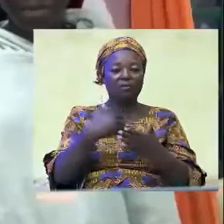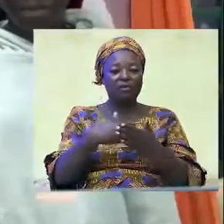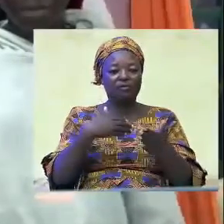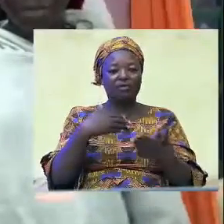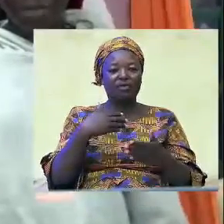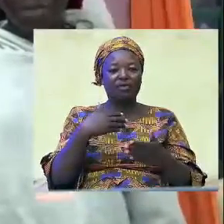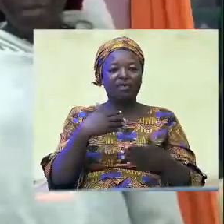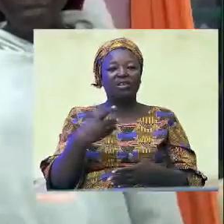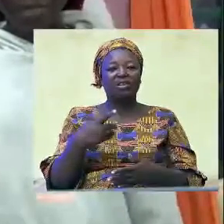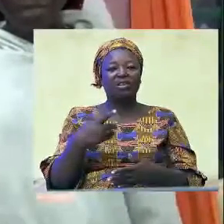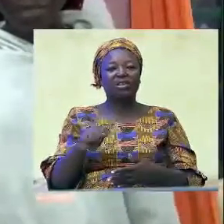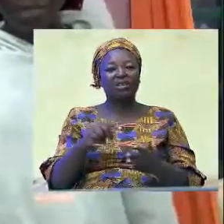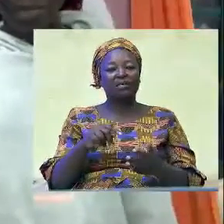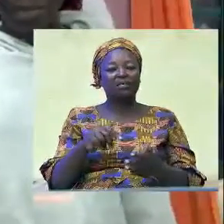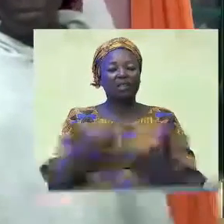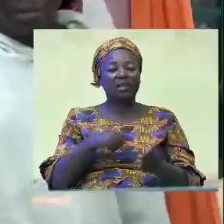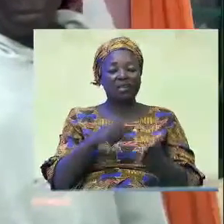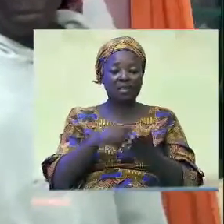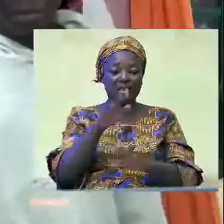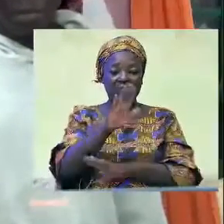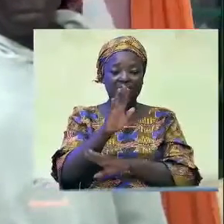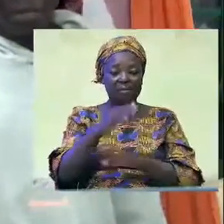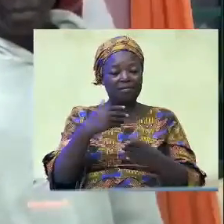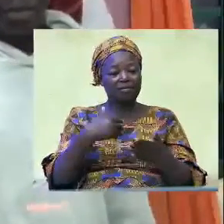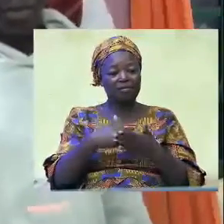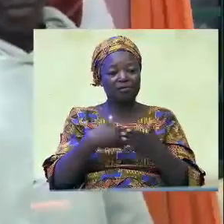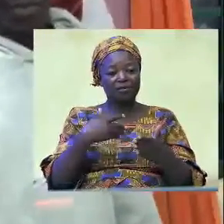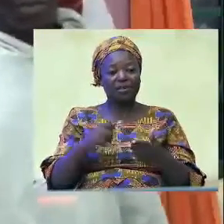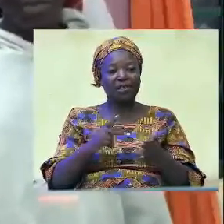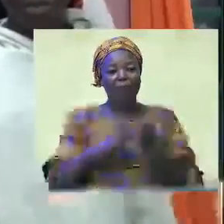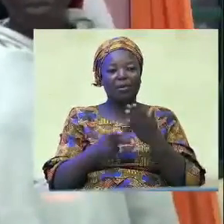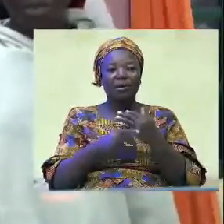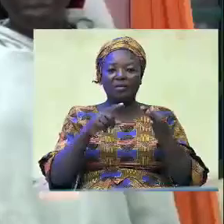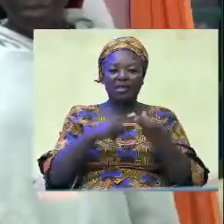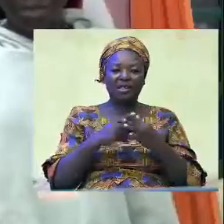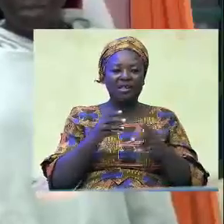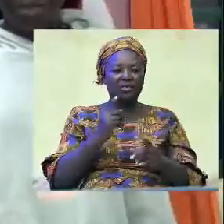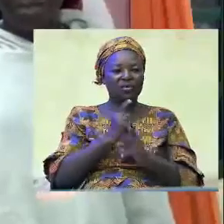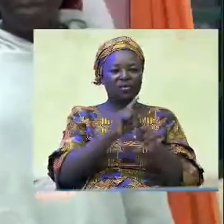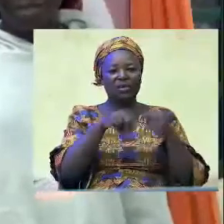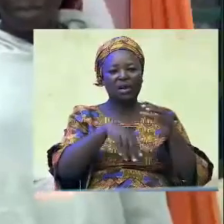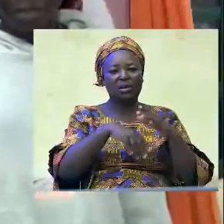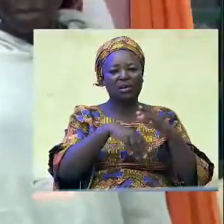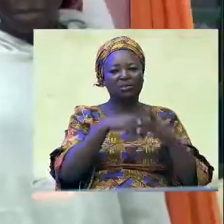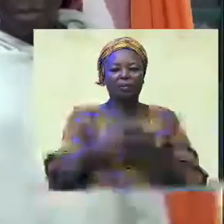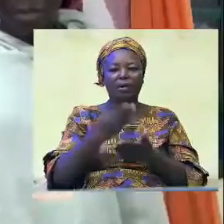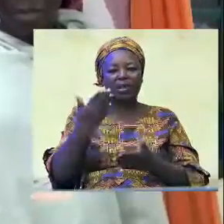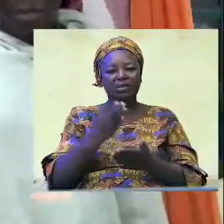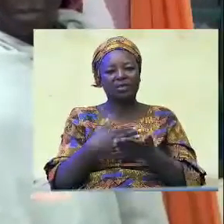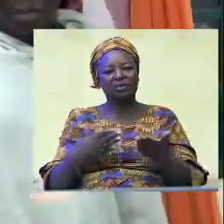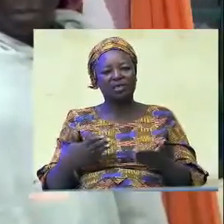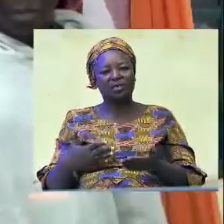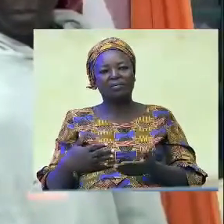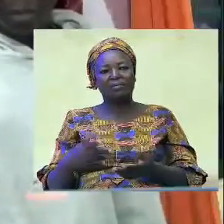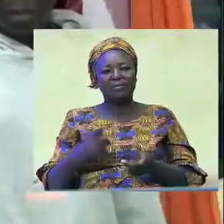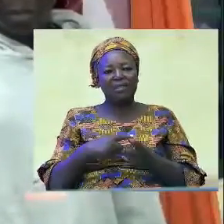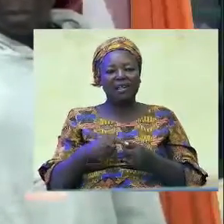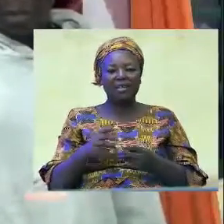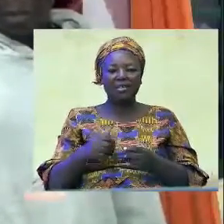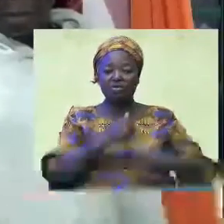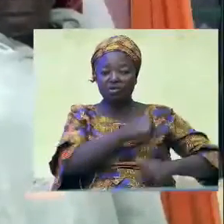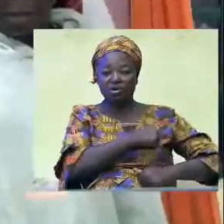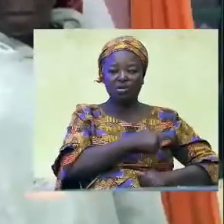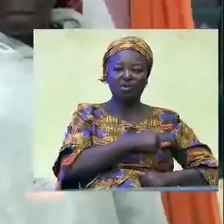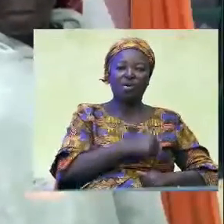just came out before the message, before the program started this evening, I was going